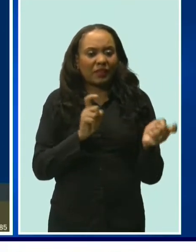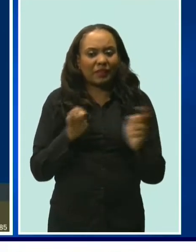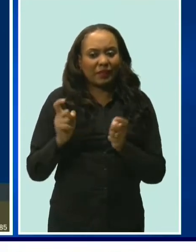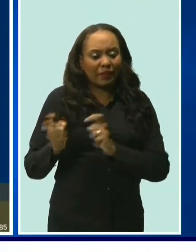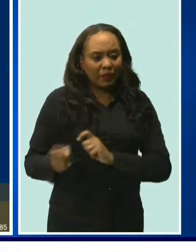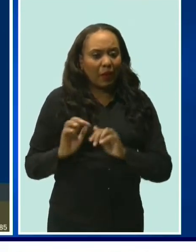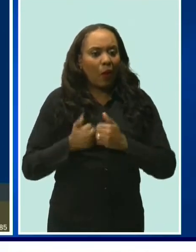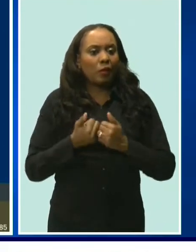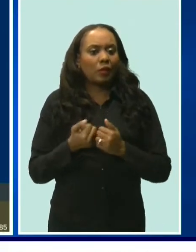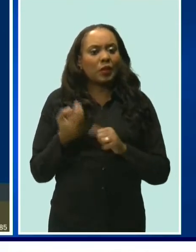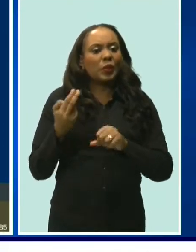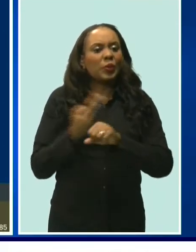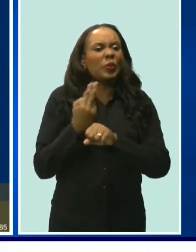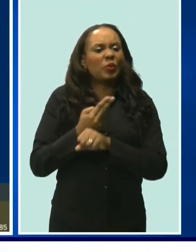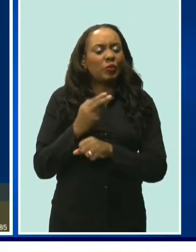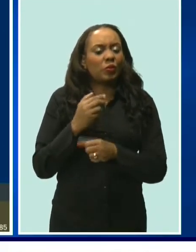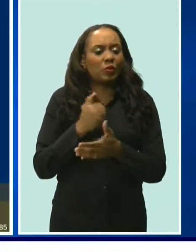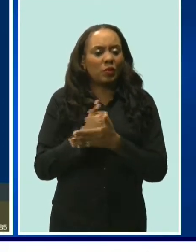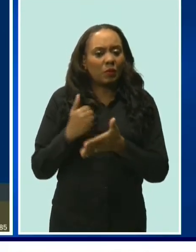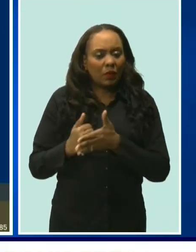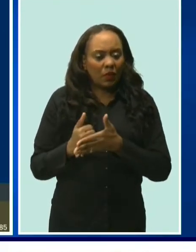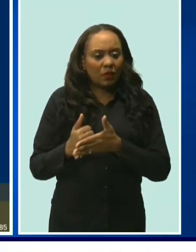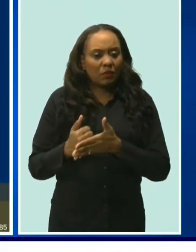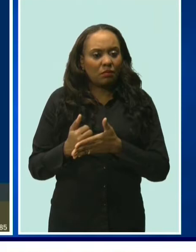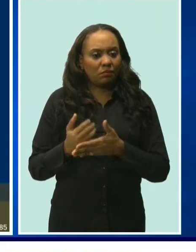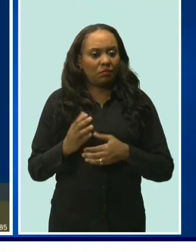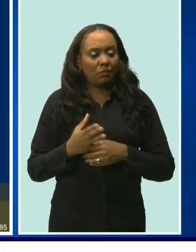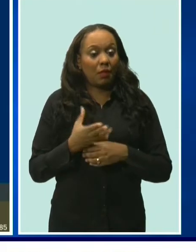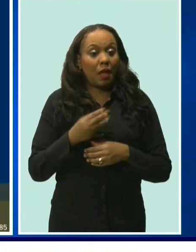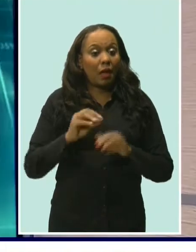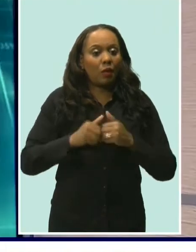response to the fees charged by some institutions.